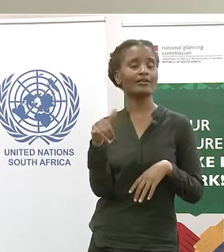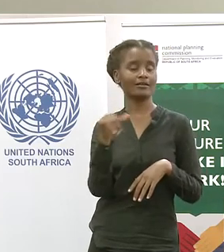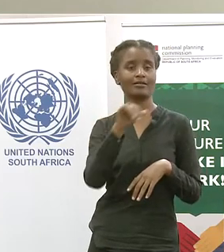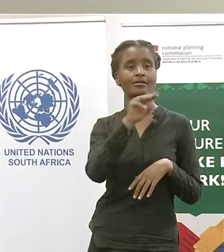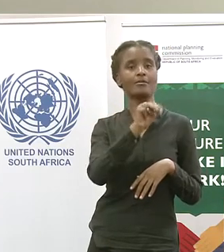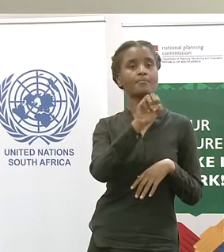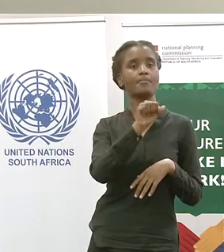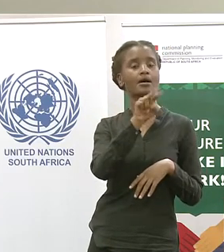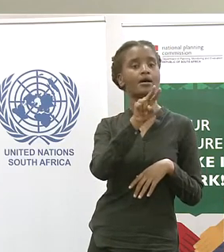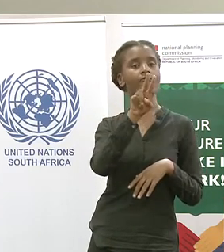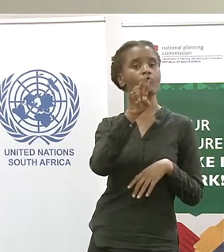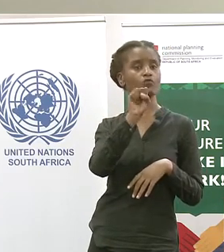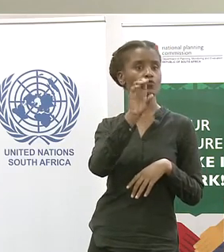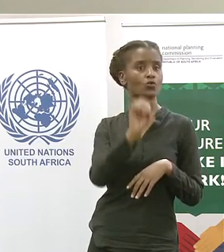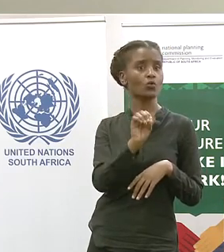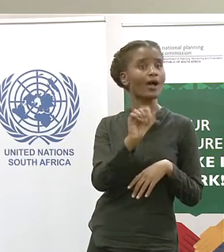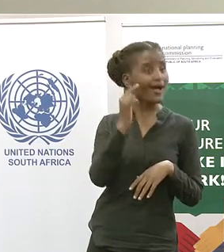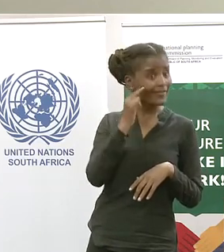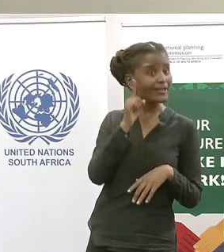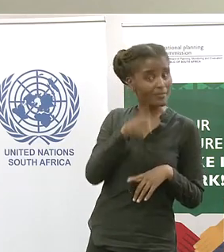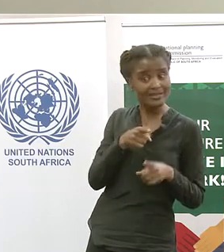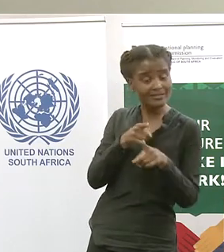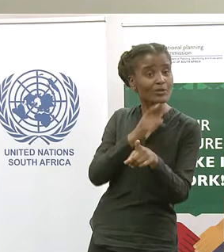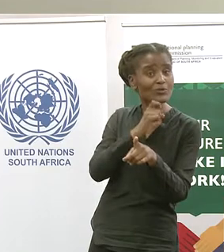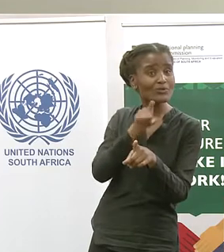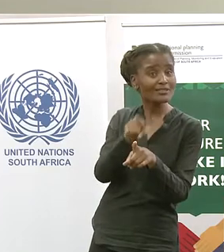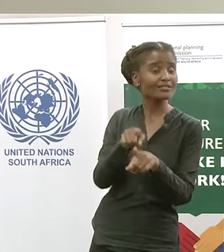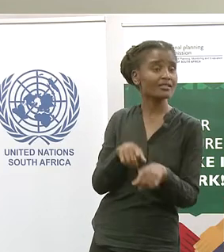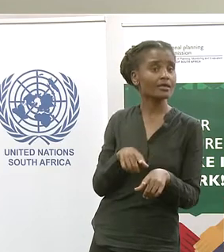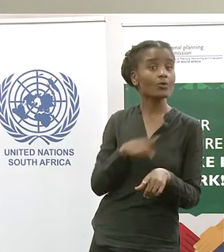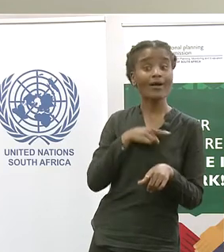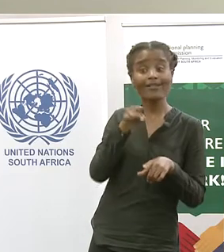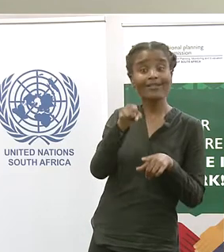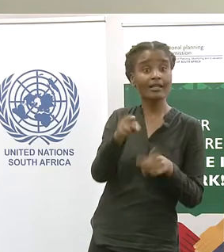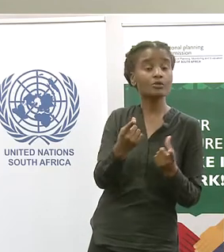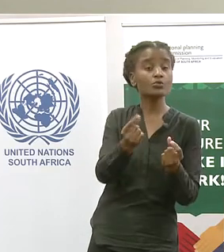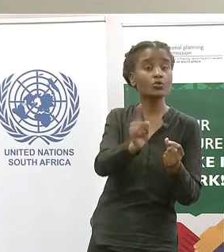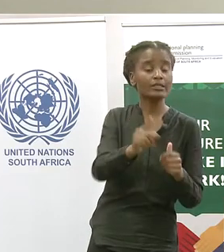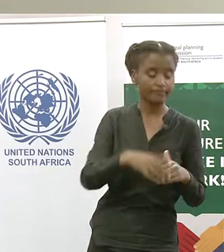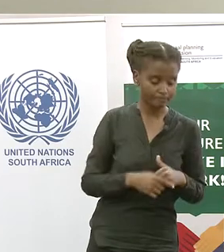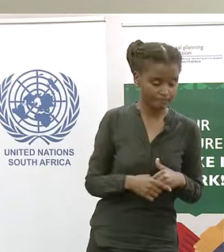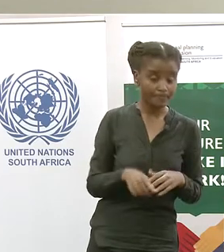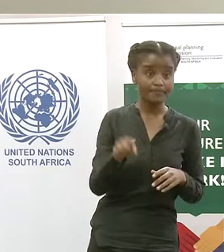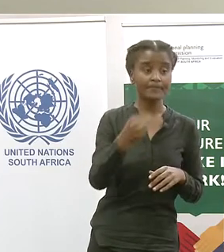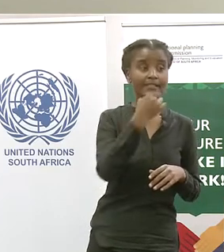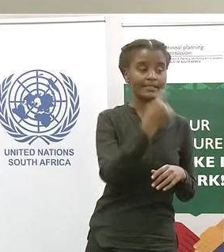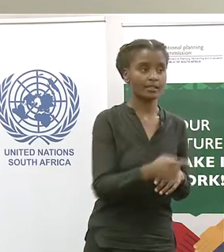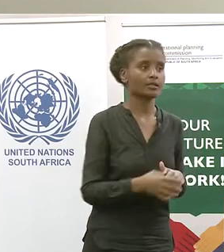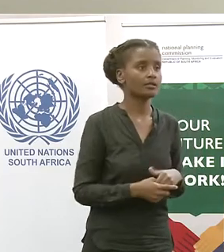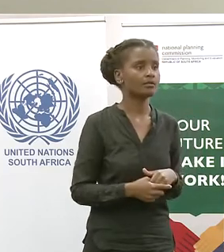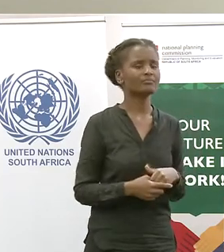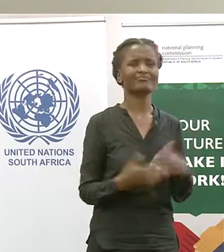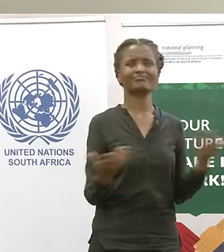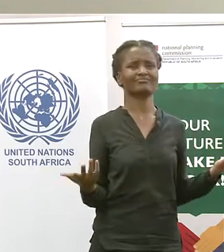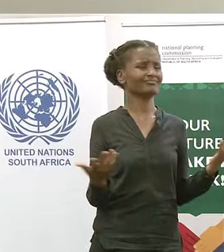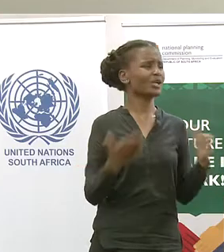us need to look at again. And you know, what they did Friday Mavuso was to say, away with sheltered